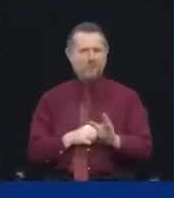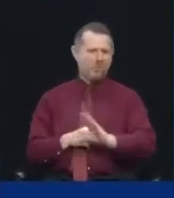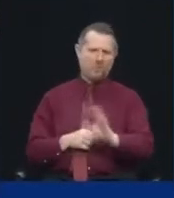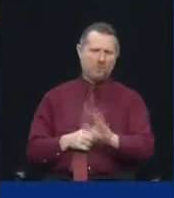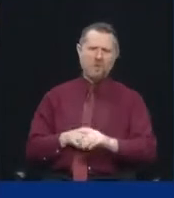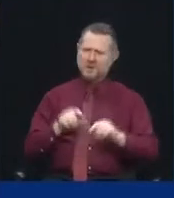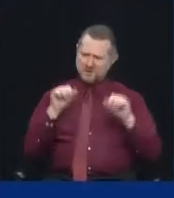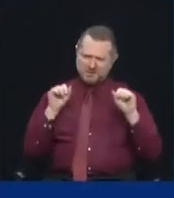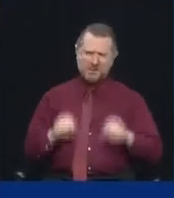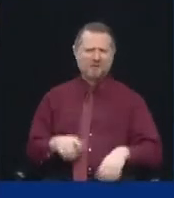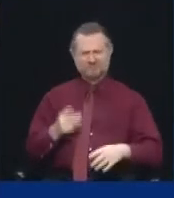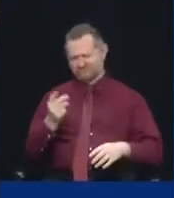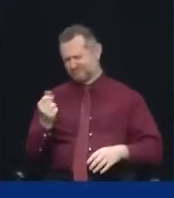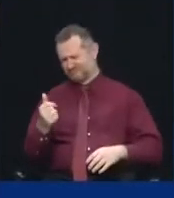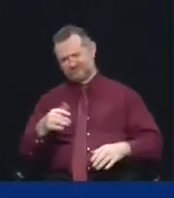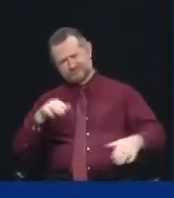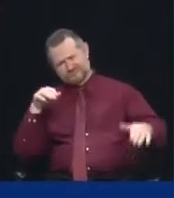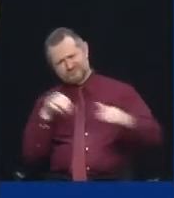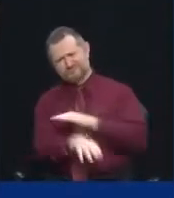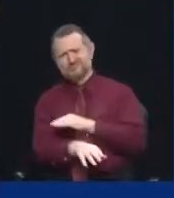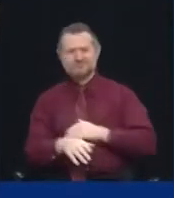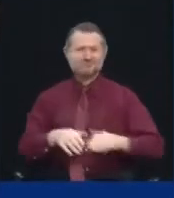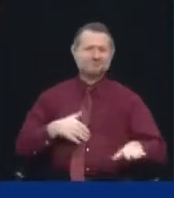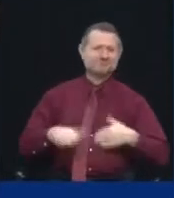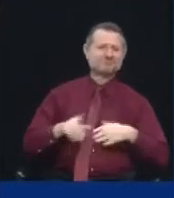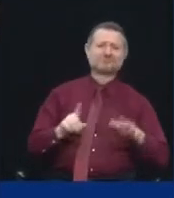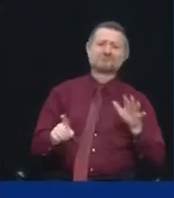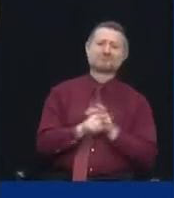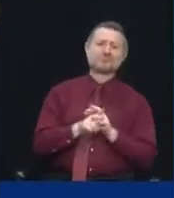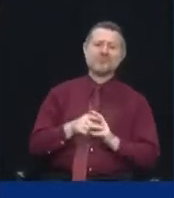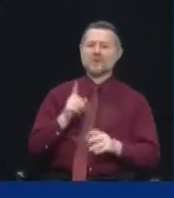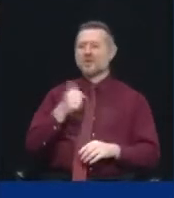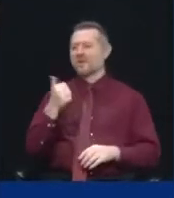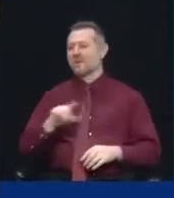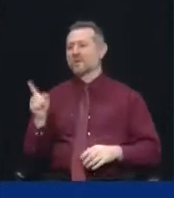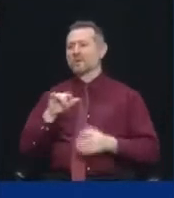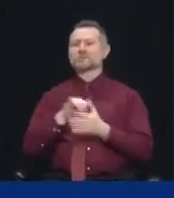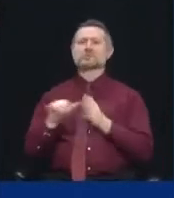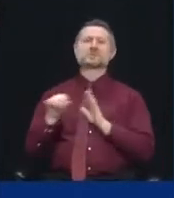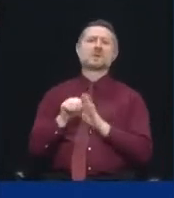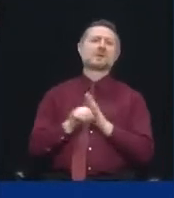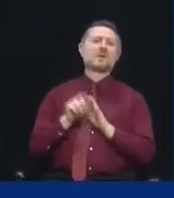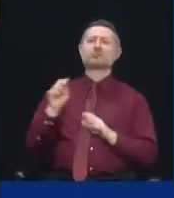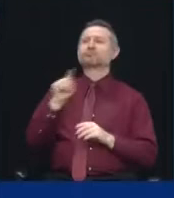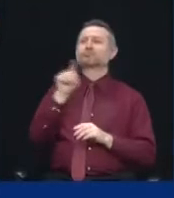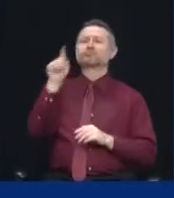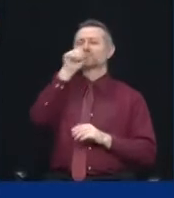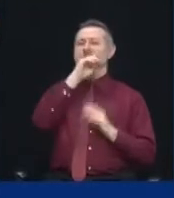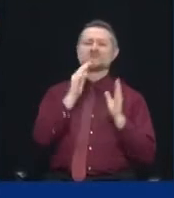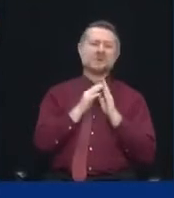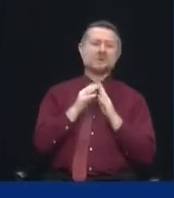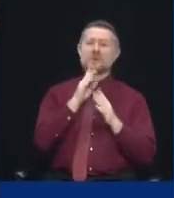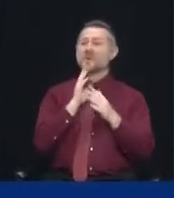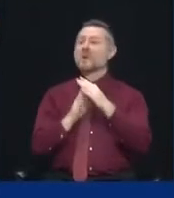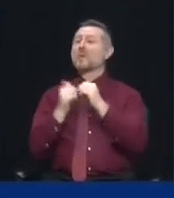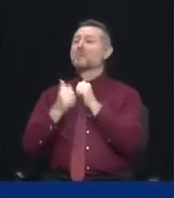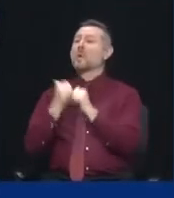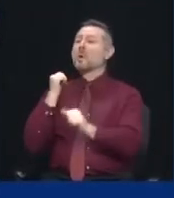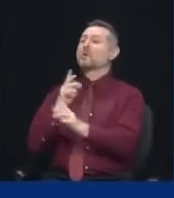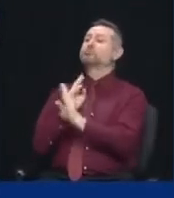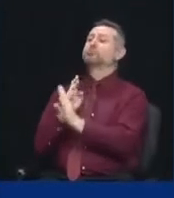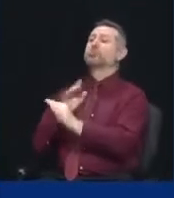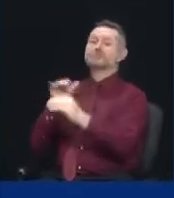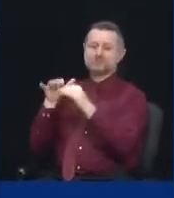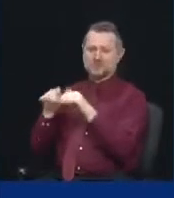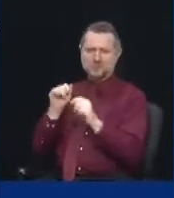in to any of the mass vaccination sites across the state and walk in, and they will give you the